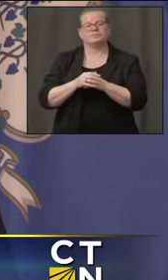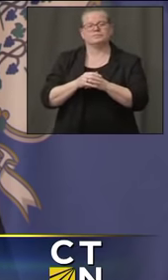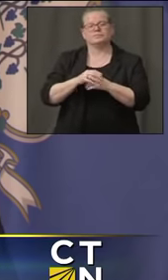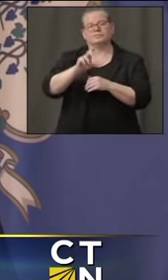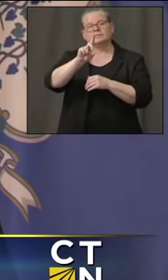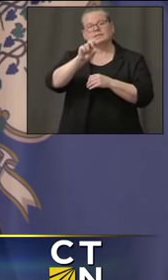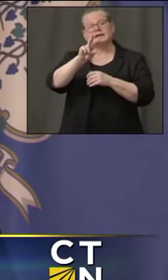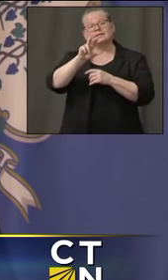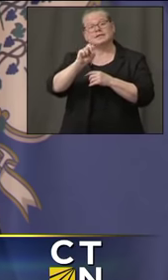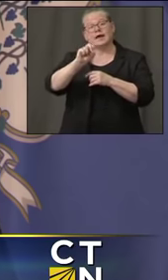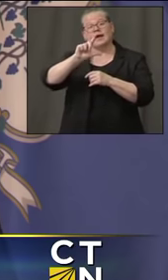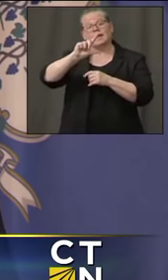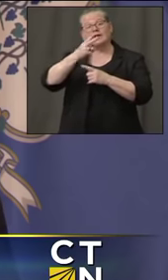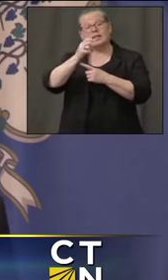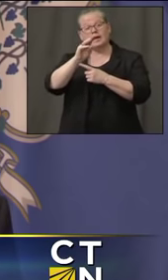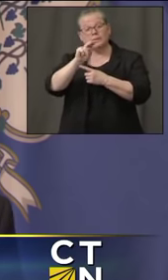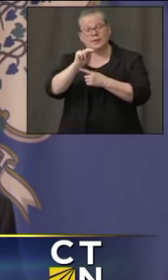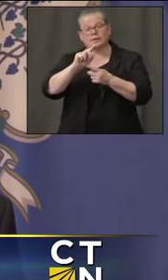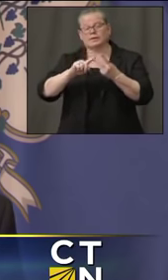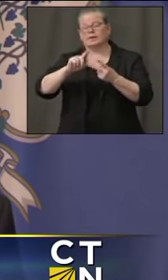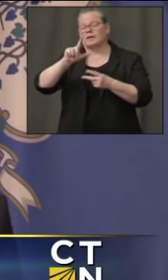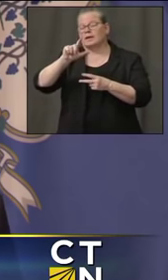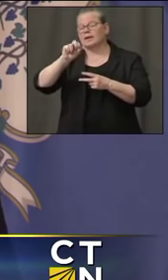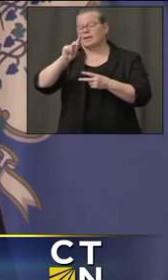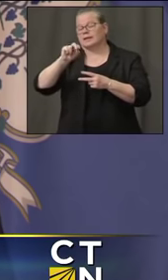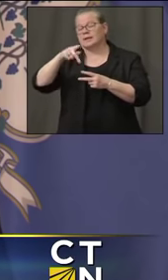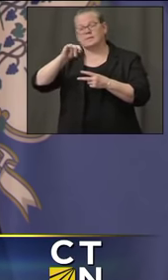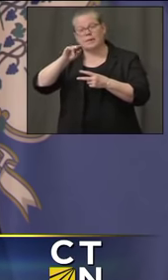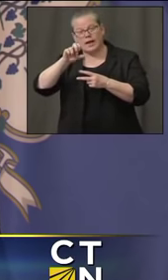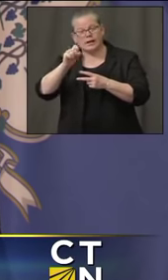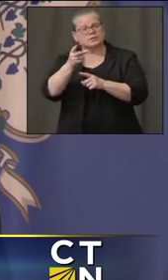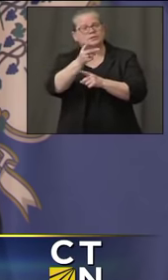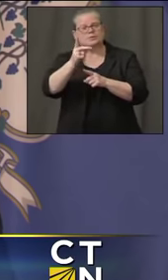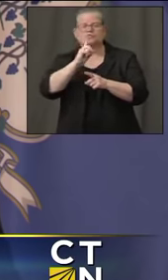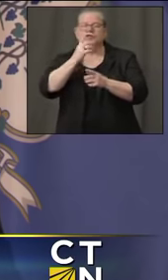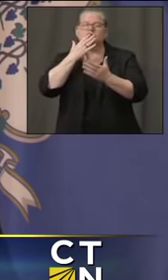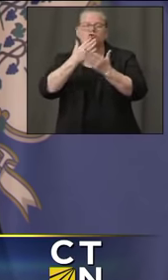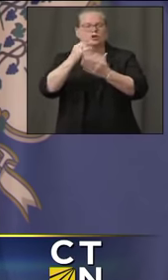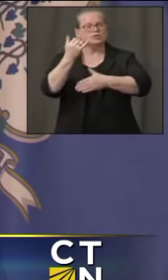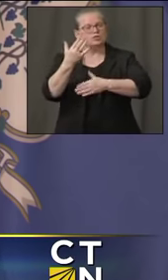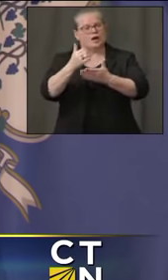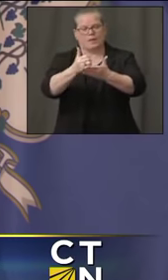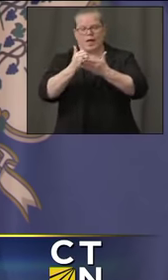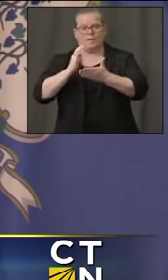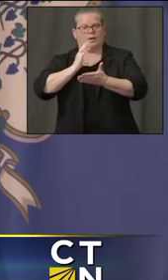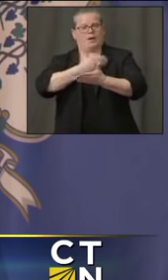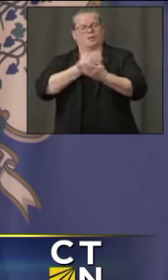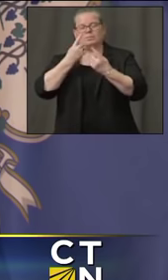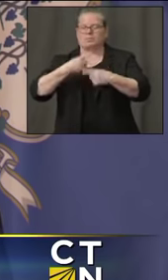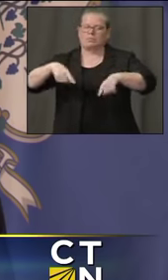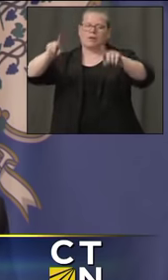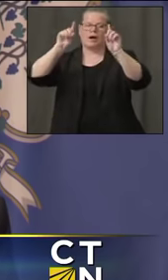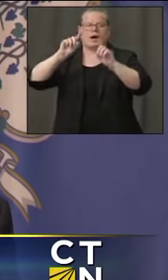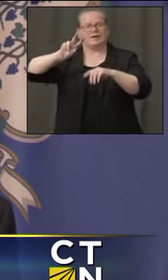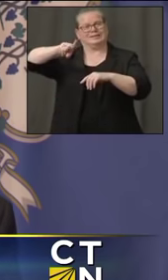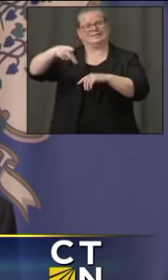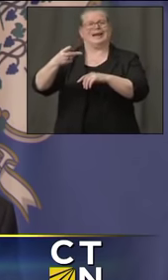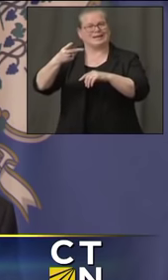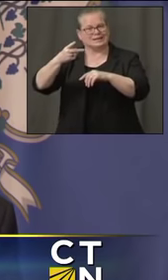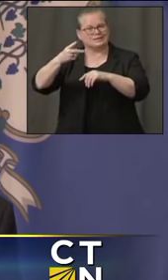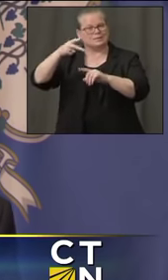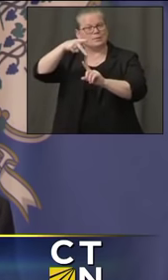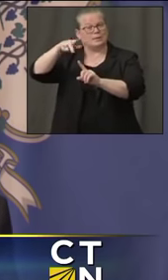I think, have done a really good job getting us in the top 5 in terms of states that have gotten this second round of PPP loans. There's